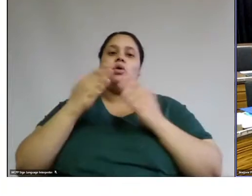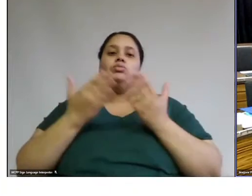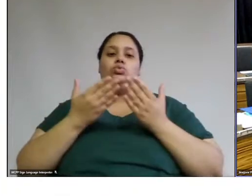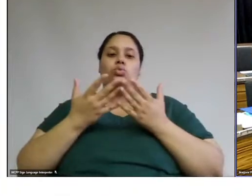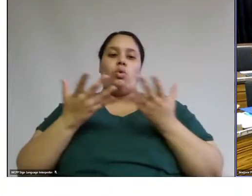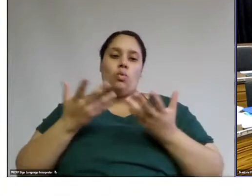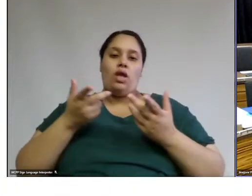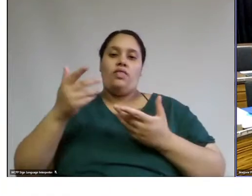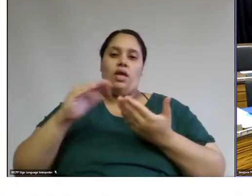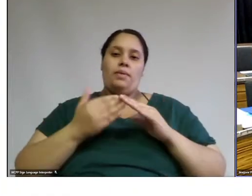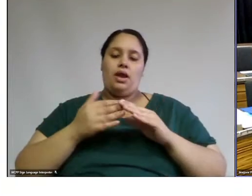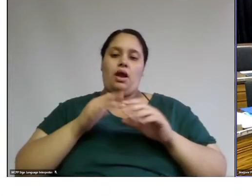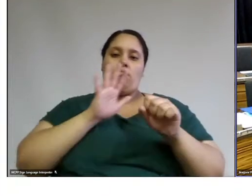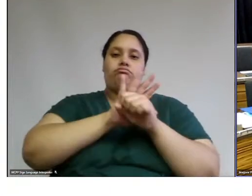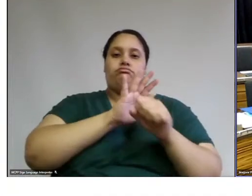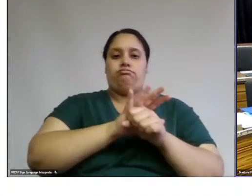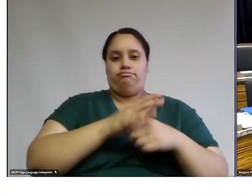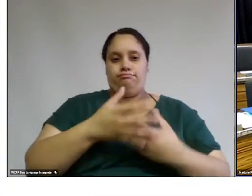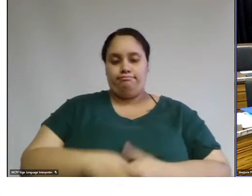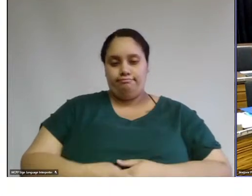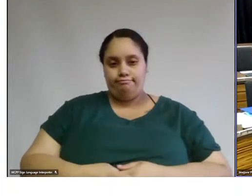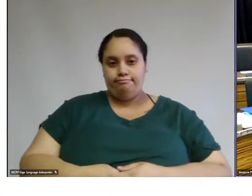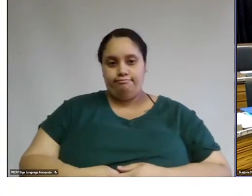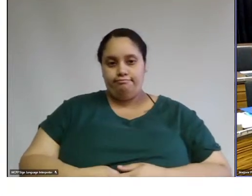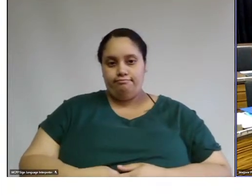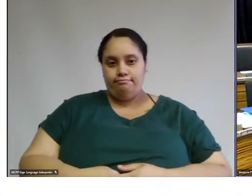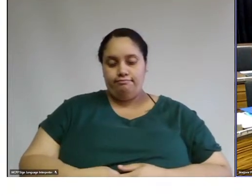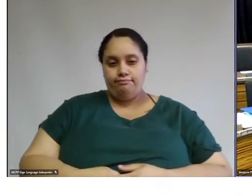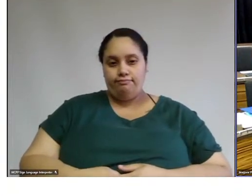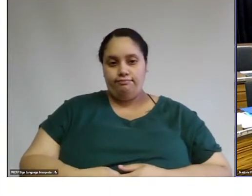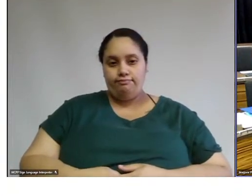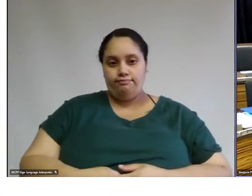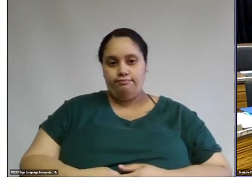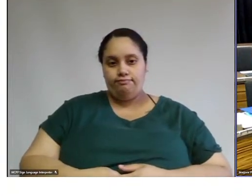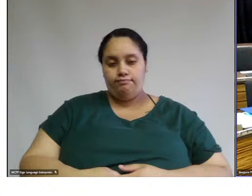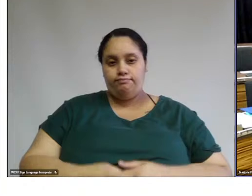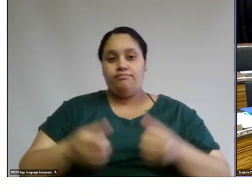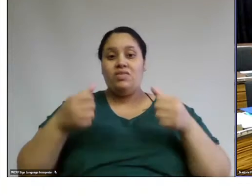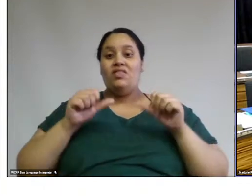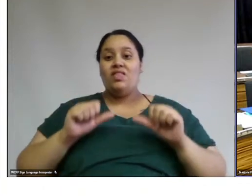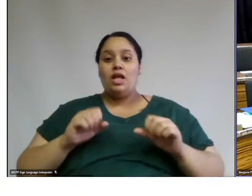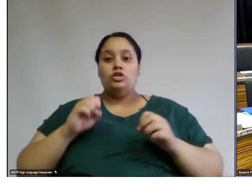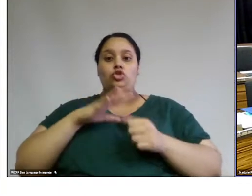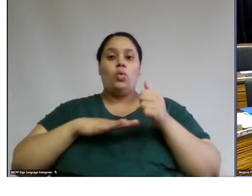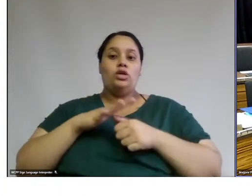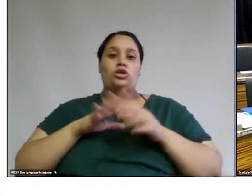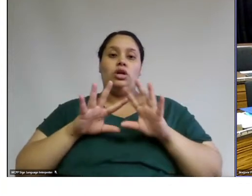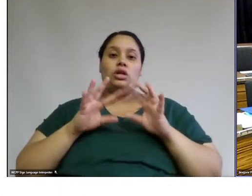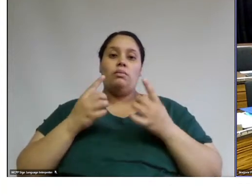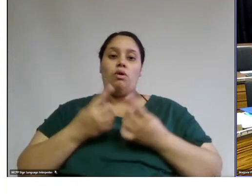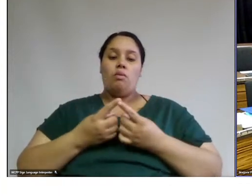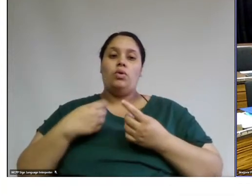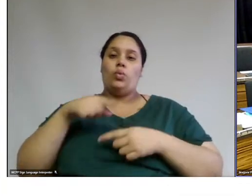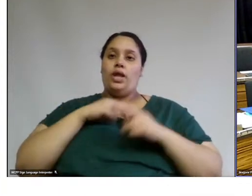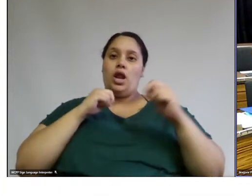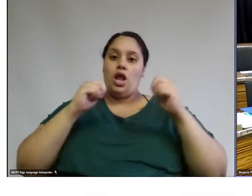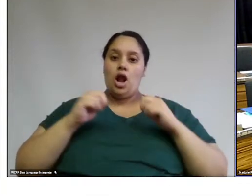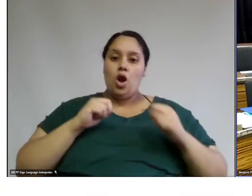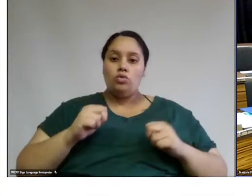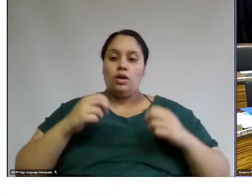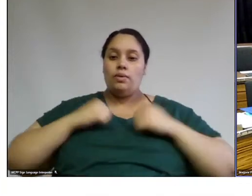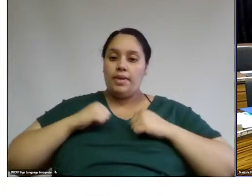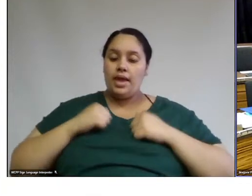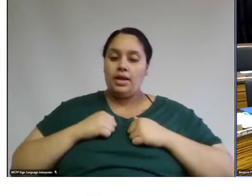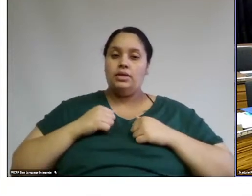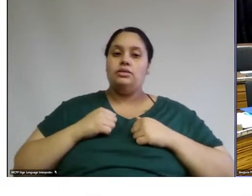schools become oversubscribed. And then it comes into the situation where the department has to start to negotiate with parents to accept